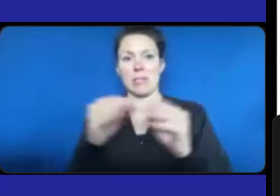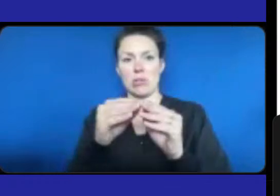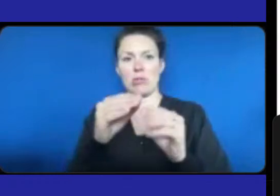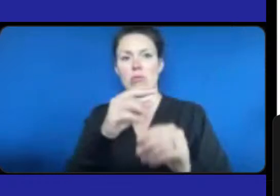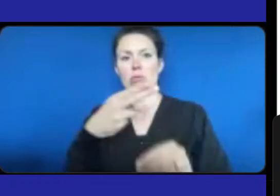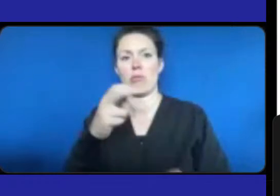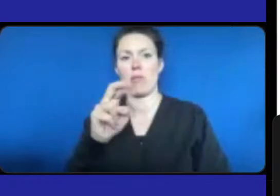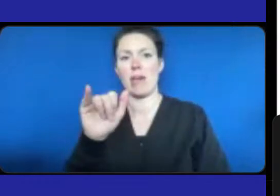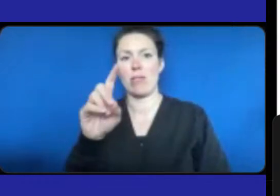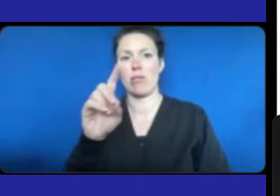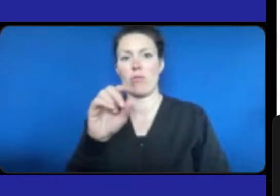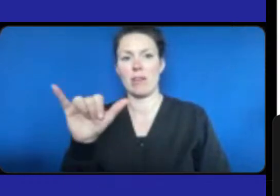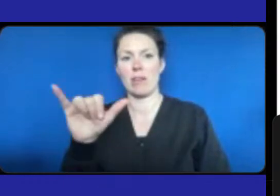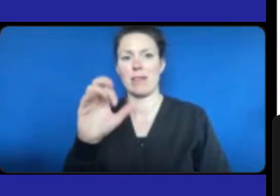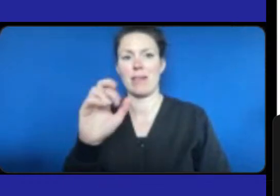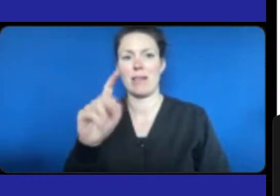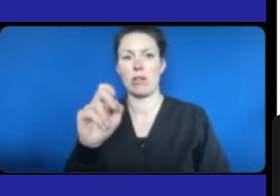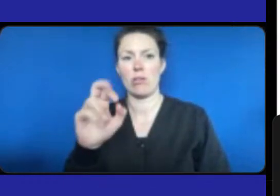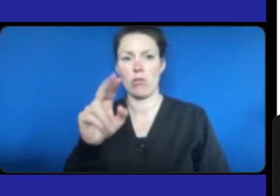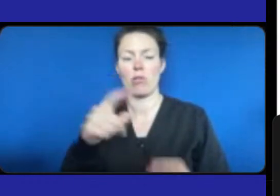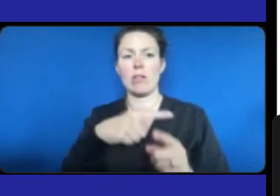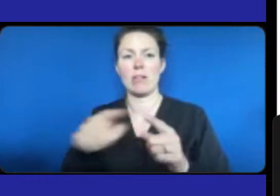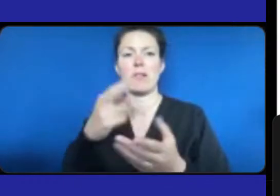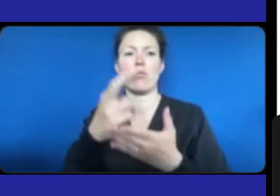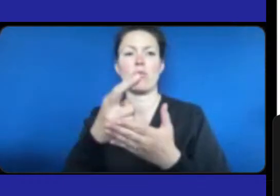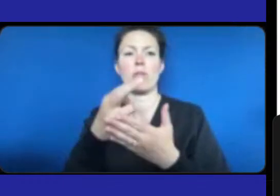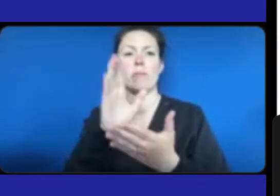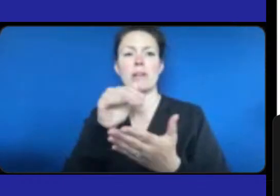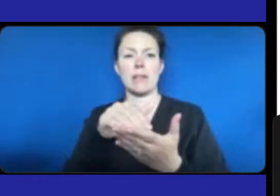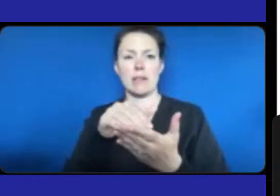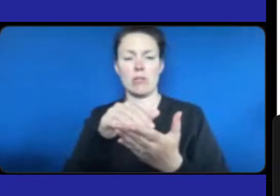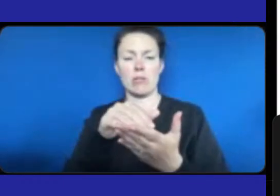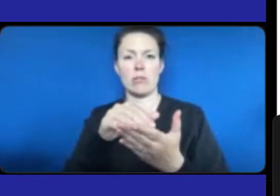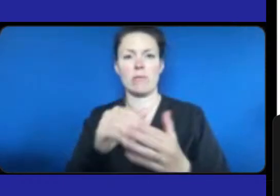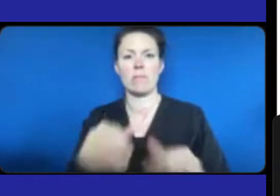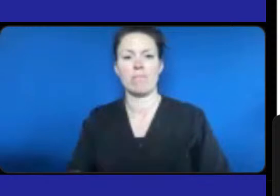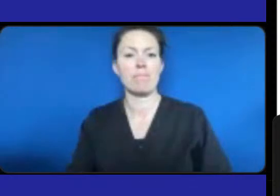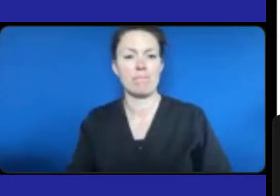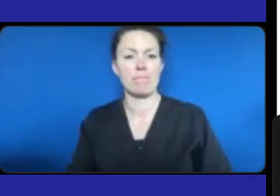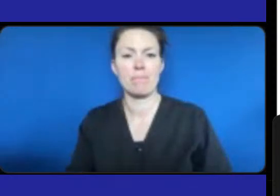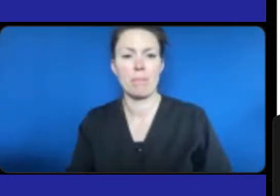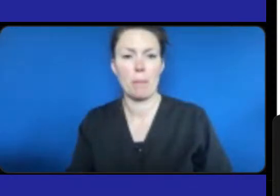Carter Specialty Hospital and Rehabilitation Center. Shall I read the whole thing? That's it.